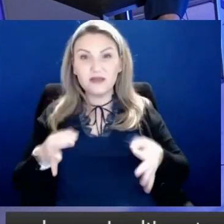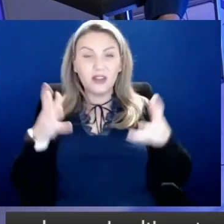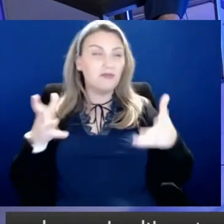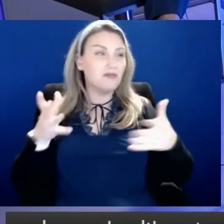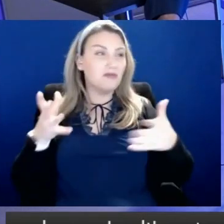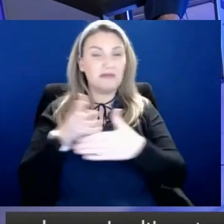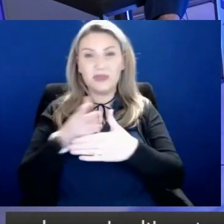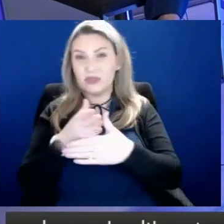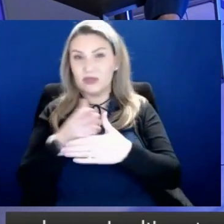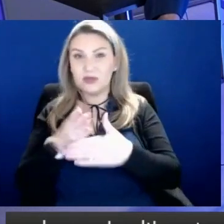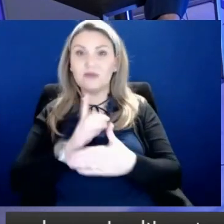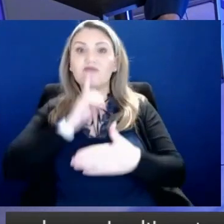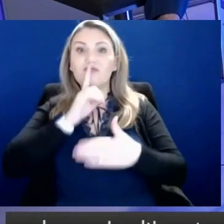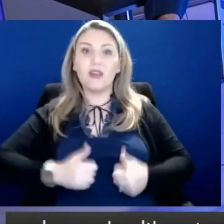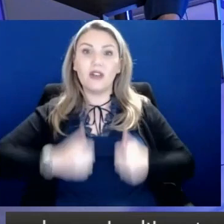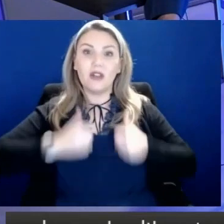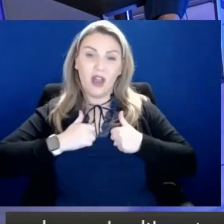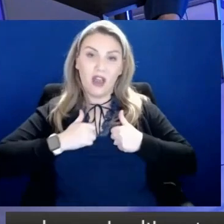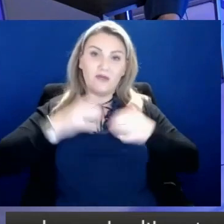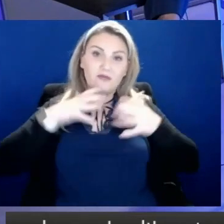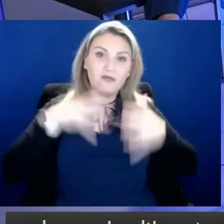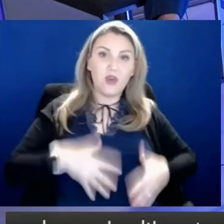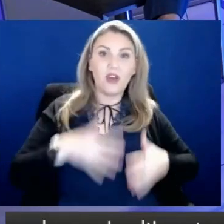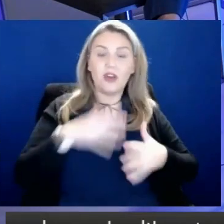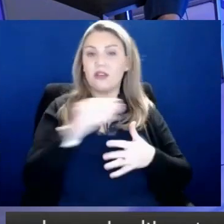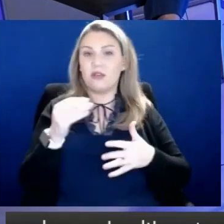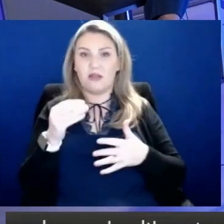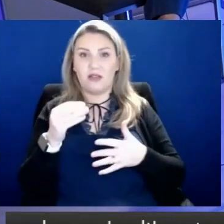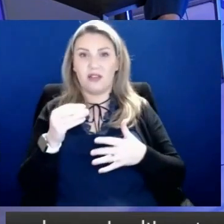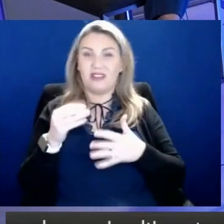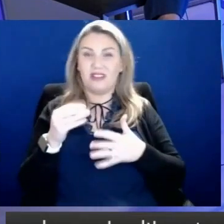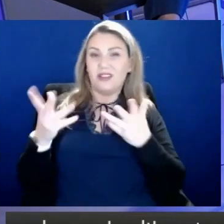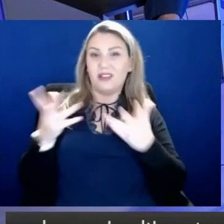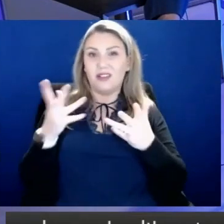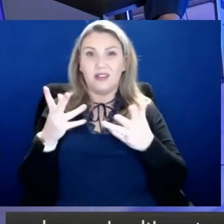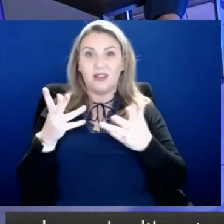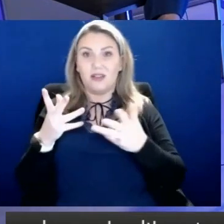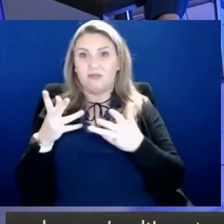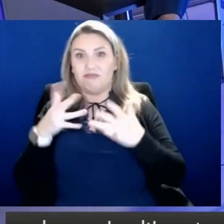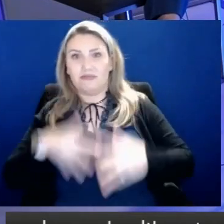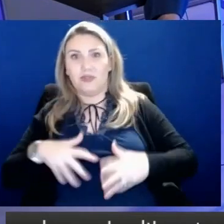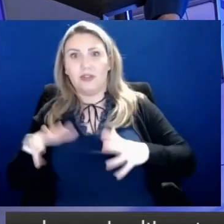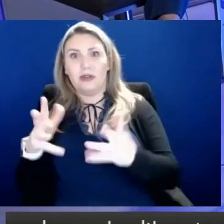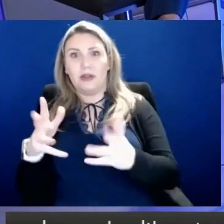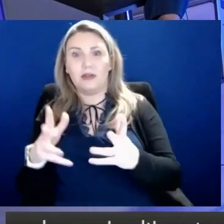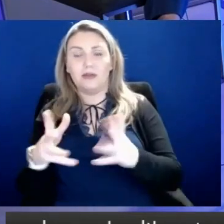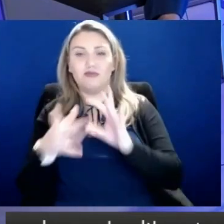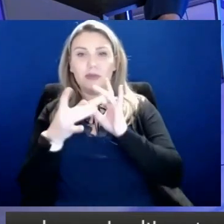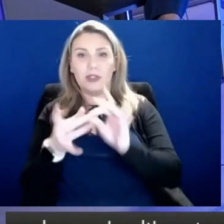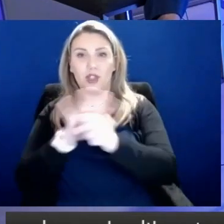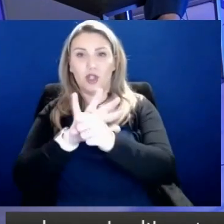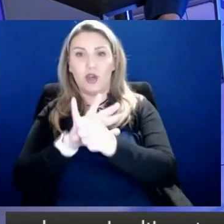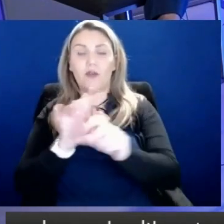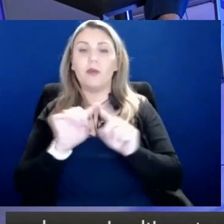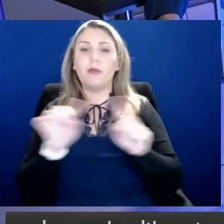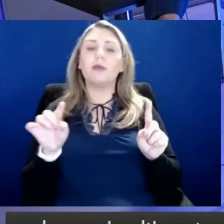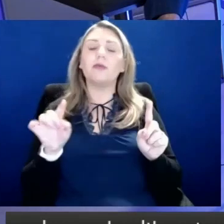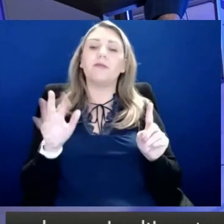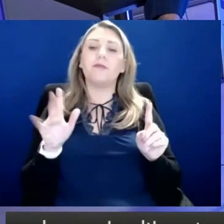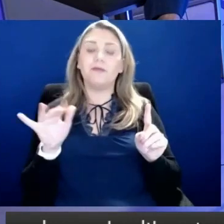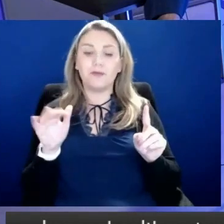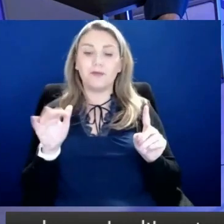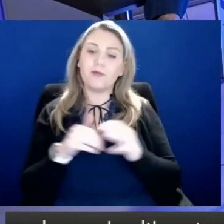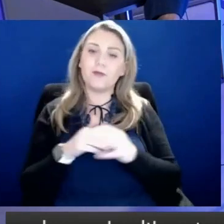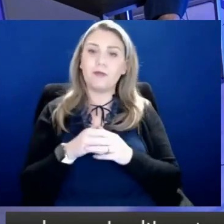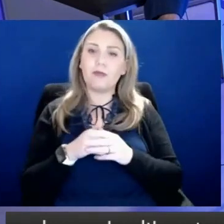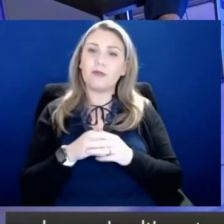life, heavy stuff, and then also kind of this depression and anxiety that might have anything to do with COVID. But so can you talk to us a